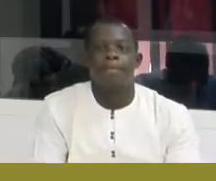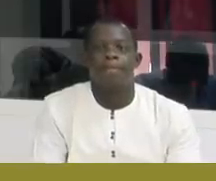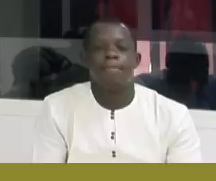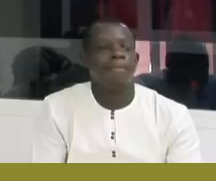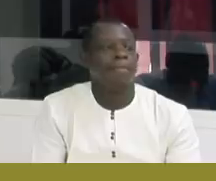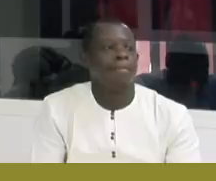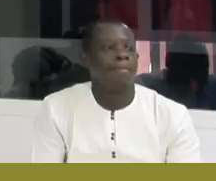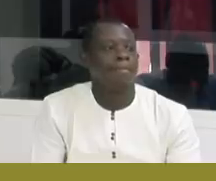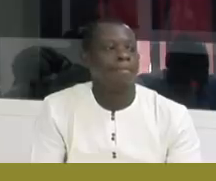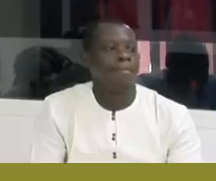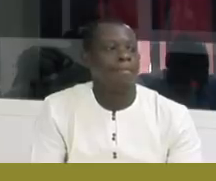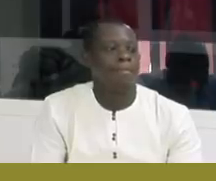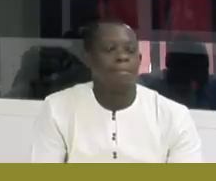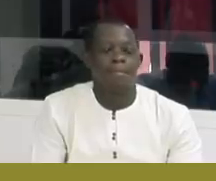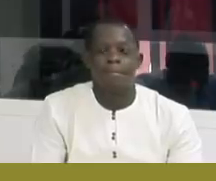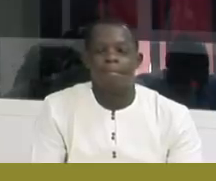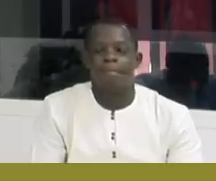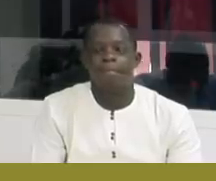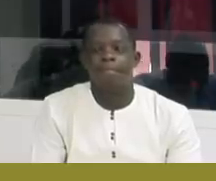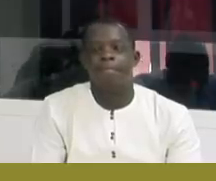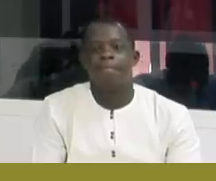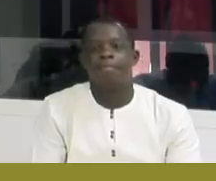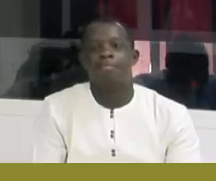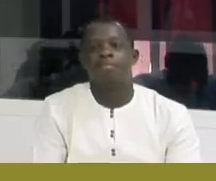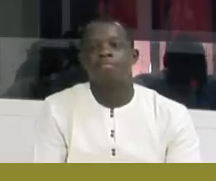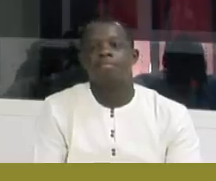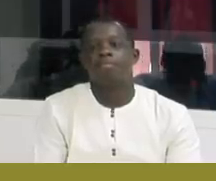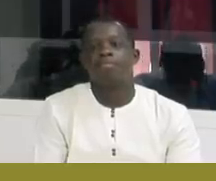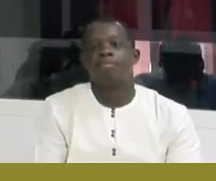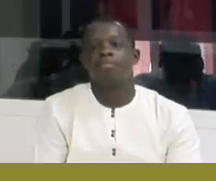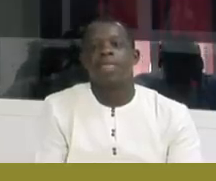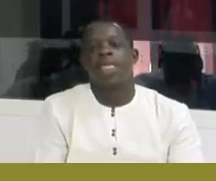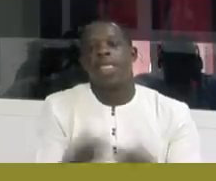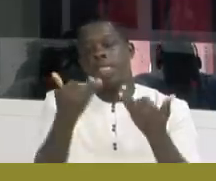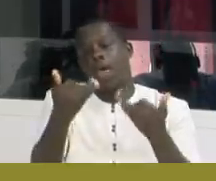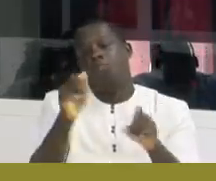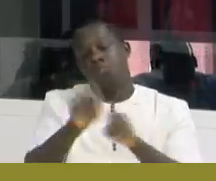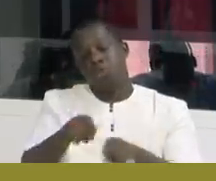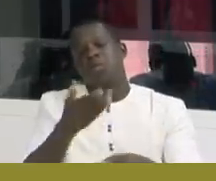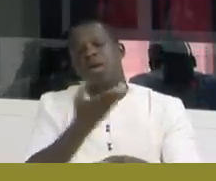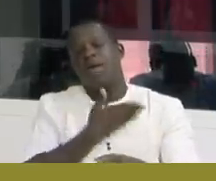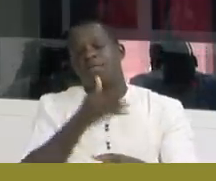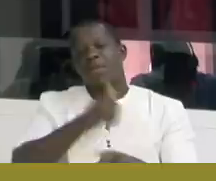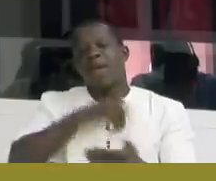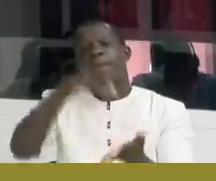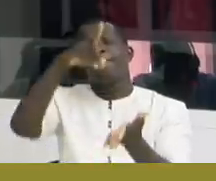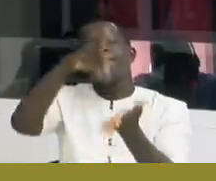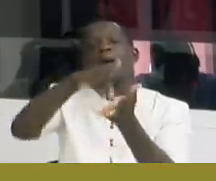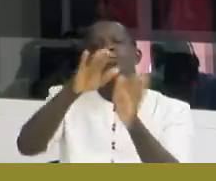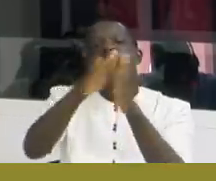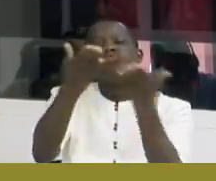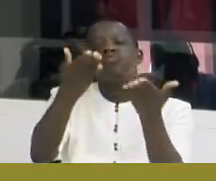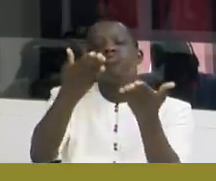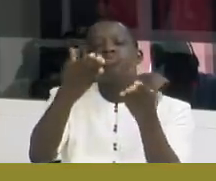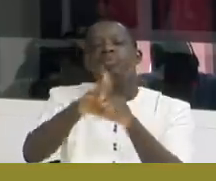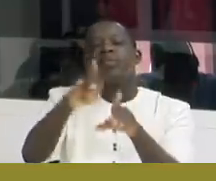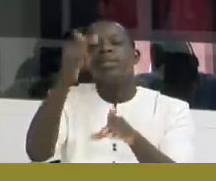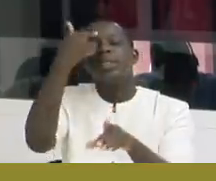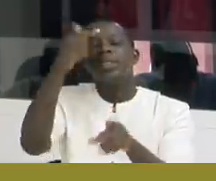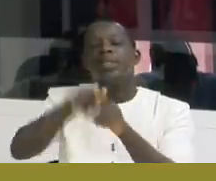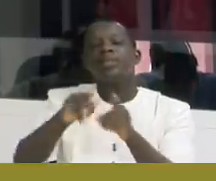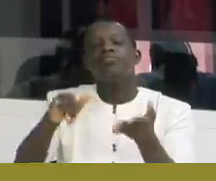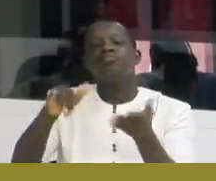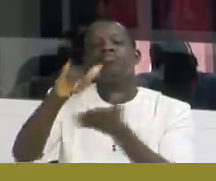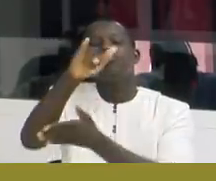Madam Chair? In the meantime, you can also have my passport, just in case you think that I'm going to go somewhere that I'm not supposed